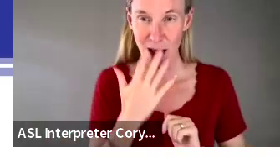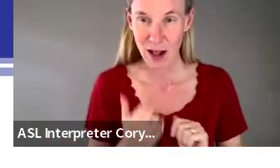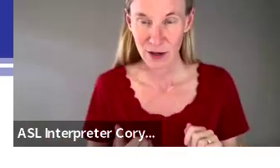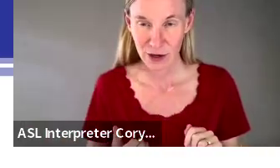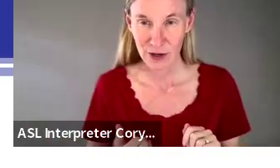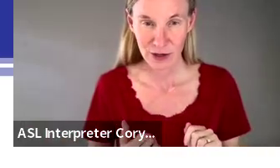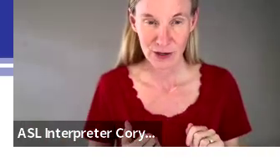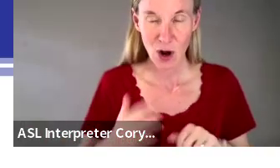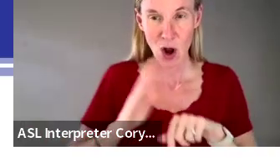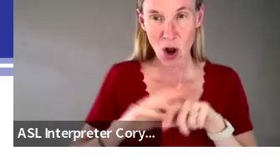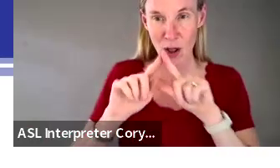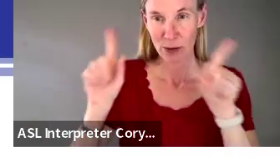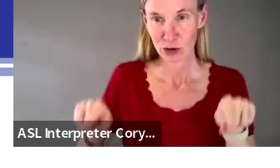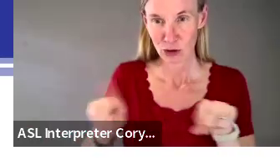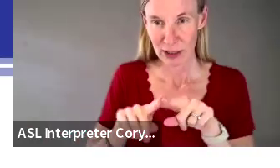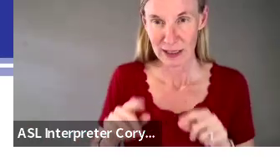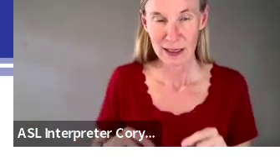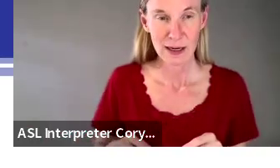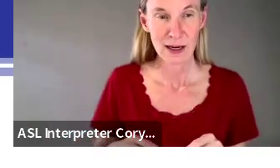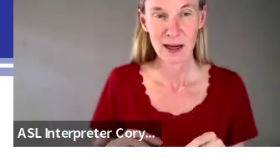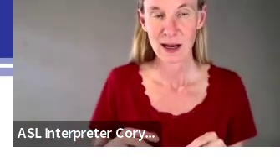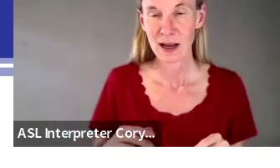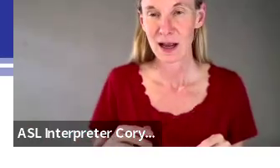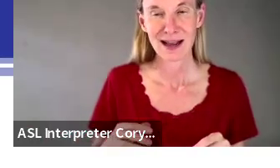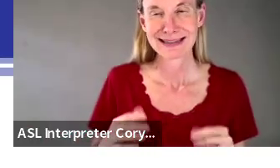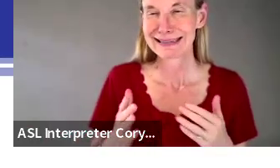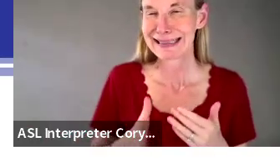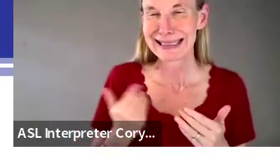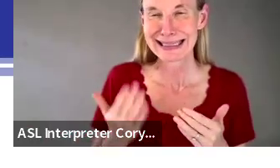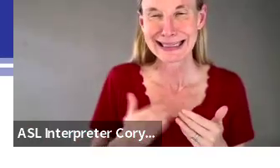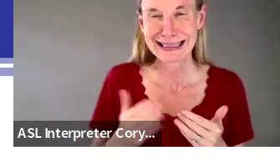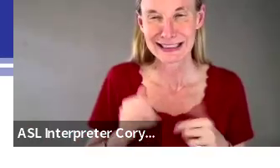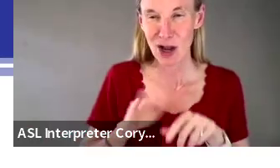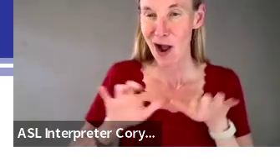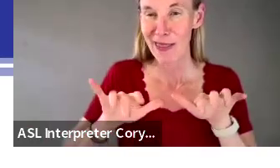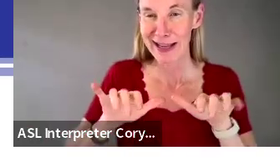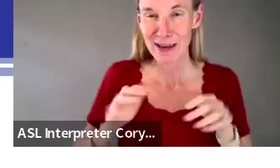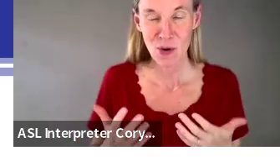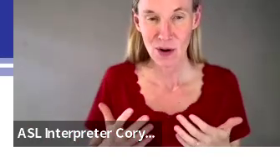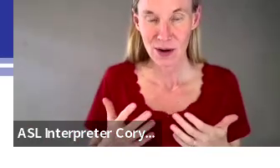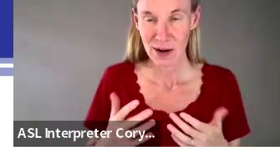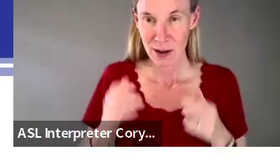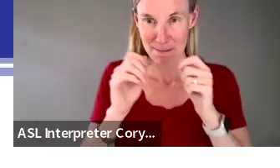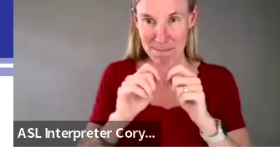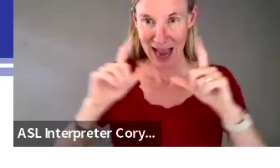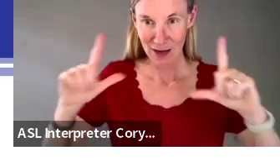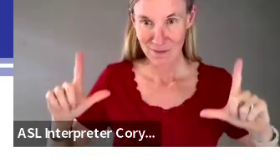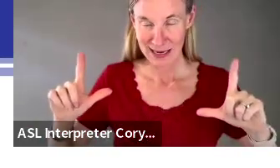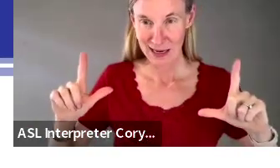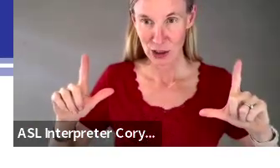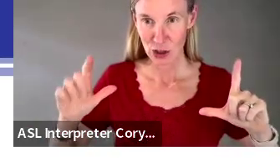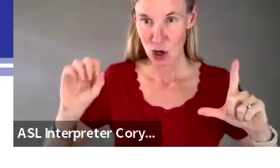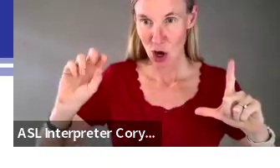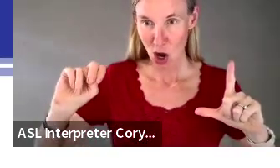your screen, quick, easy command that you can, once magnification's turned on, you can invert